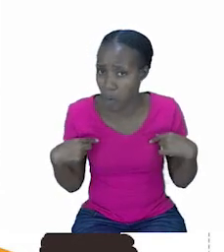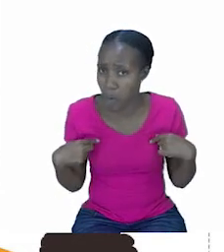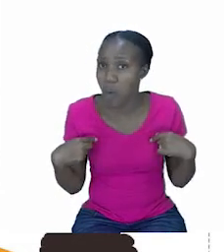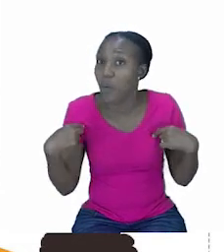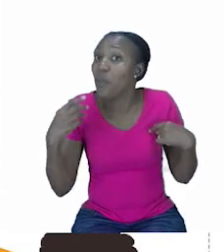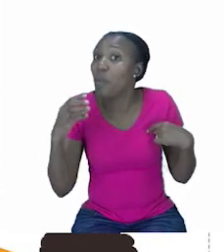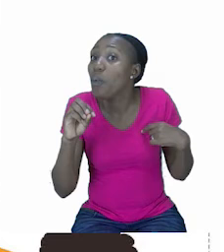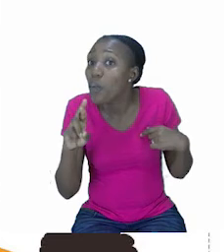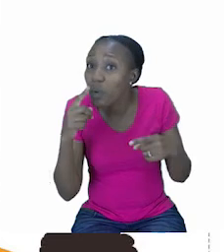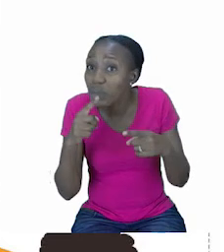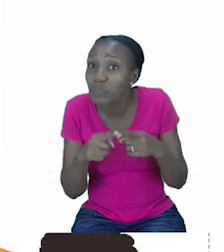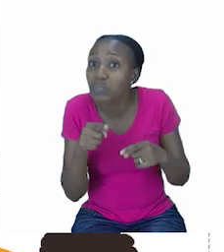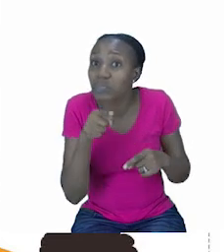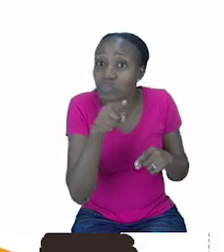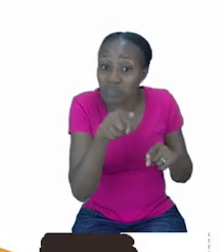it?